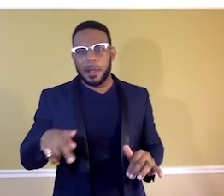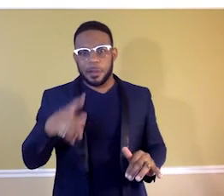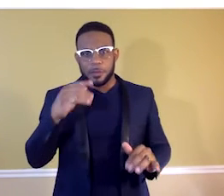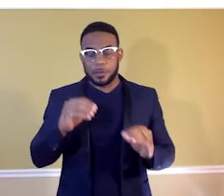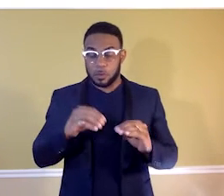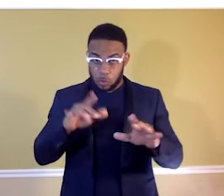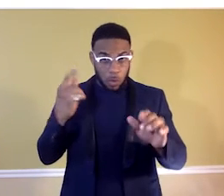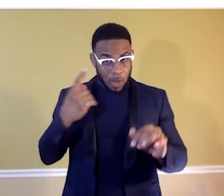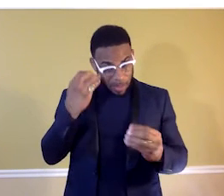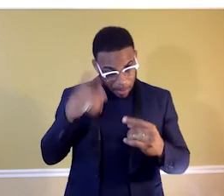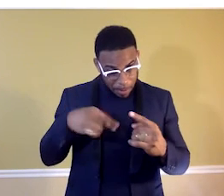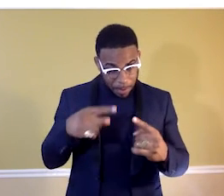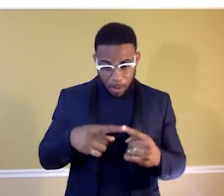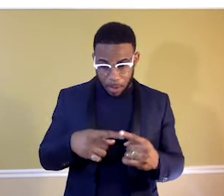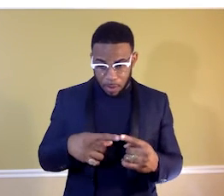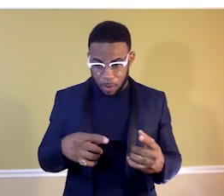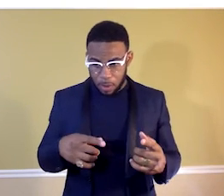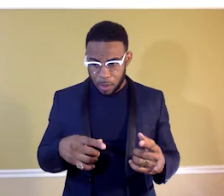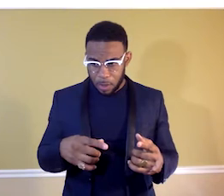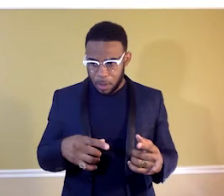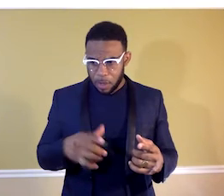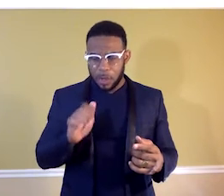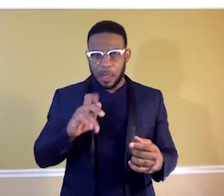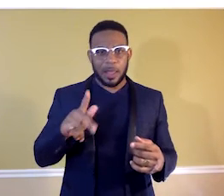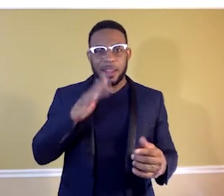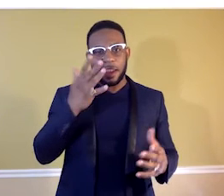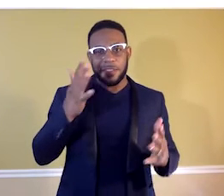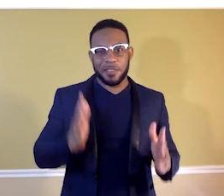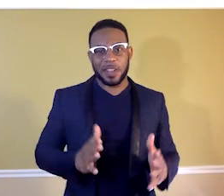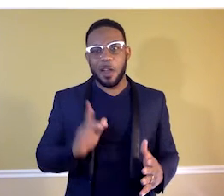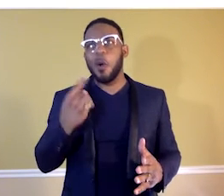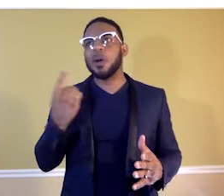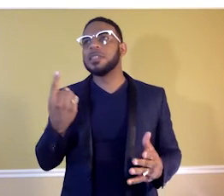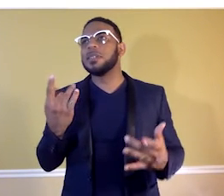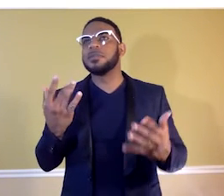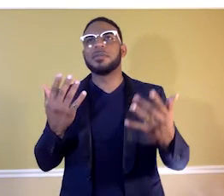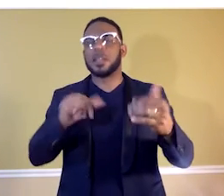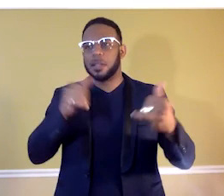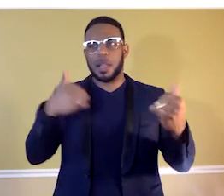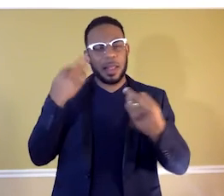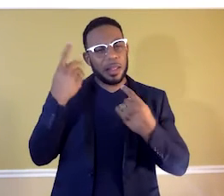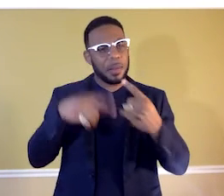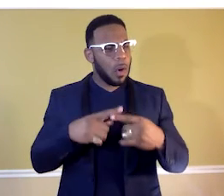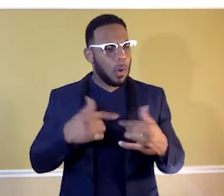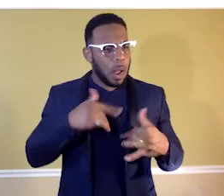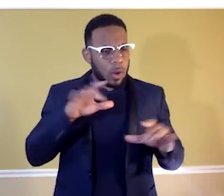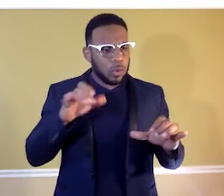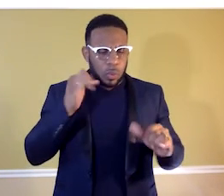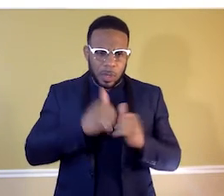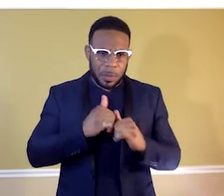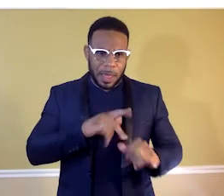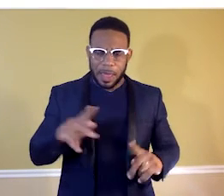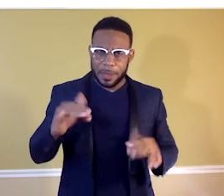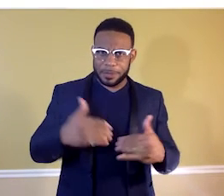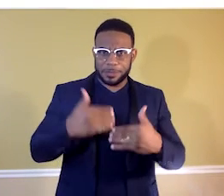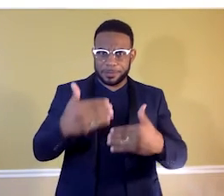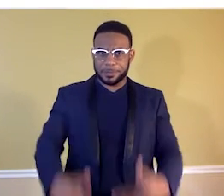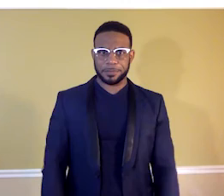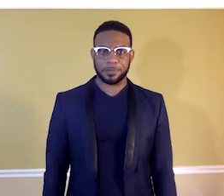further? So you always got to think about your application is never done. There's always going to be something up. So I'm thinking about what am I going to do with my application